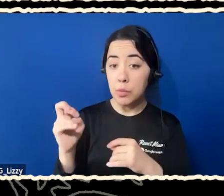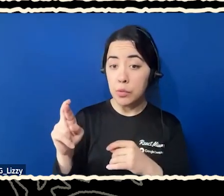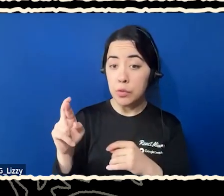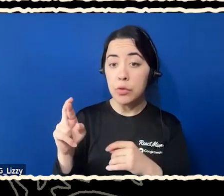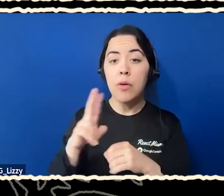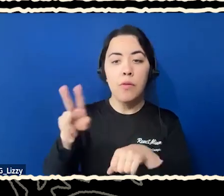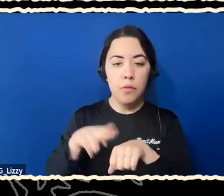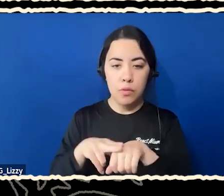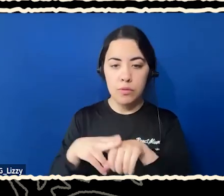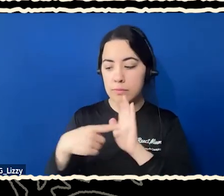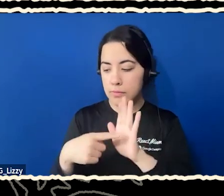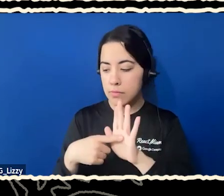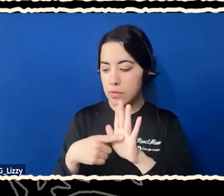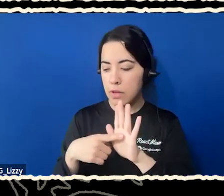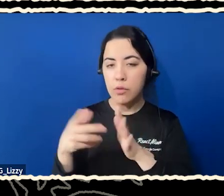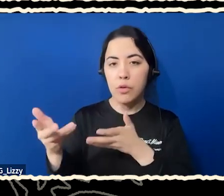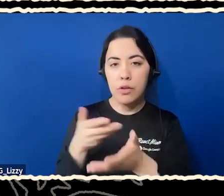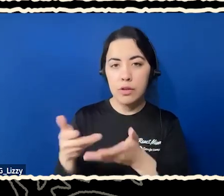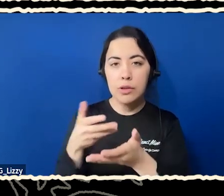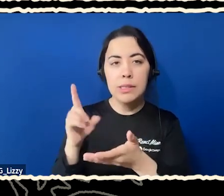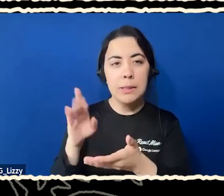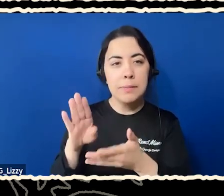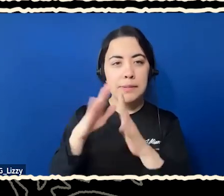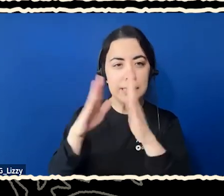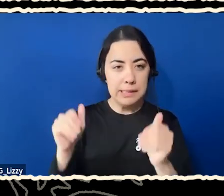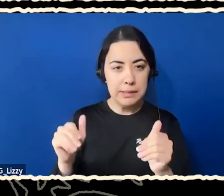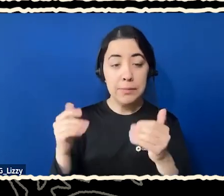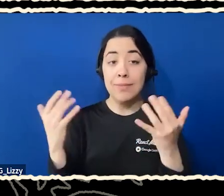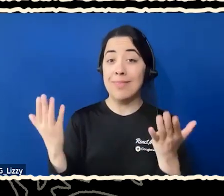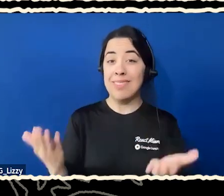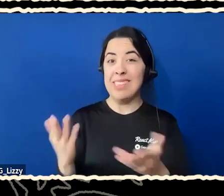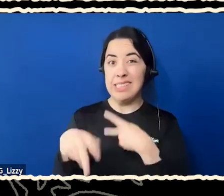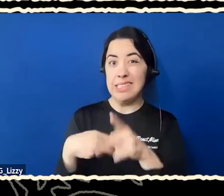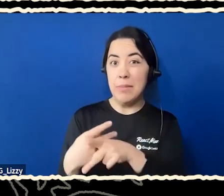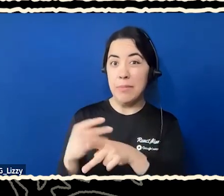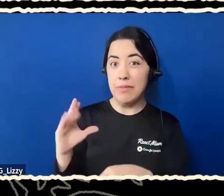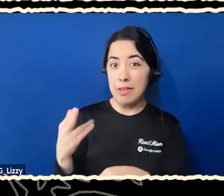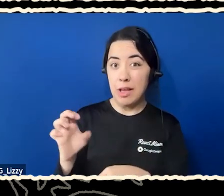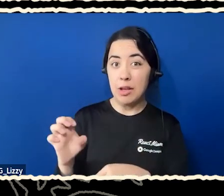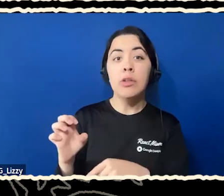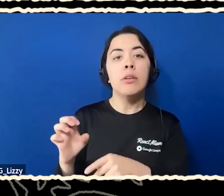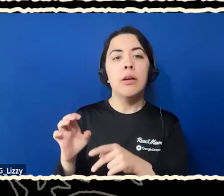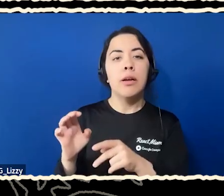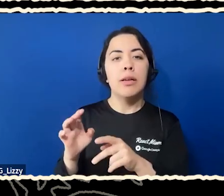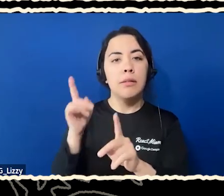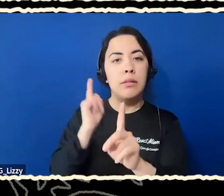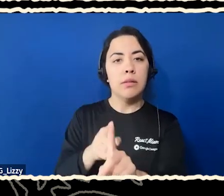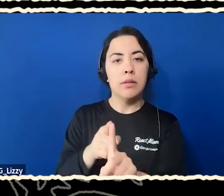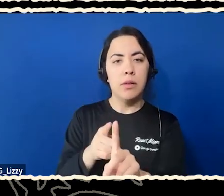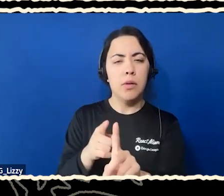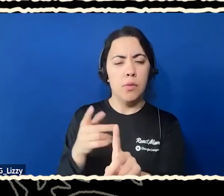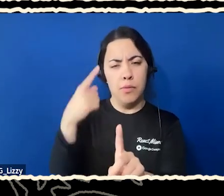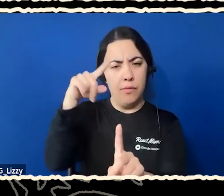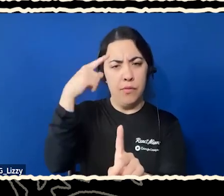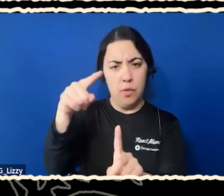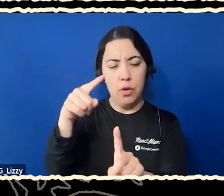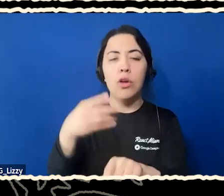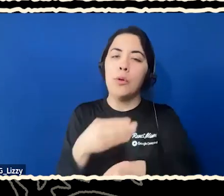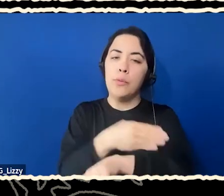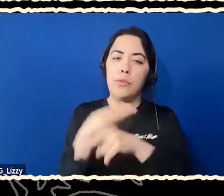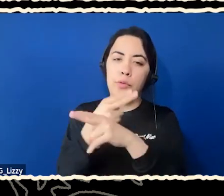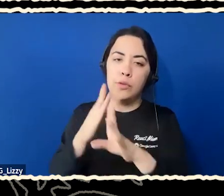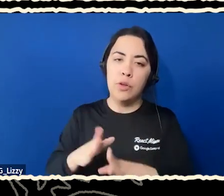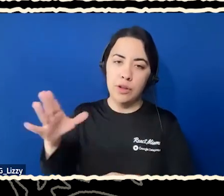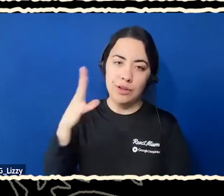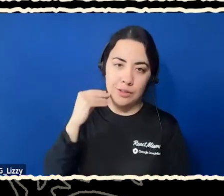instance. So this caching is designed to improve users' experience, right? But we often take it